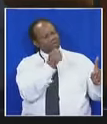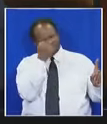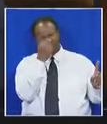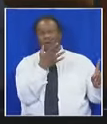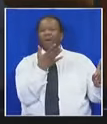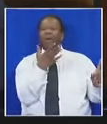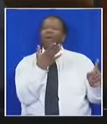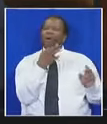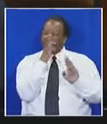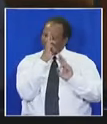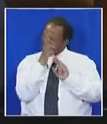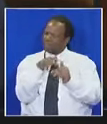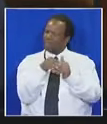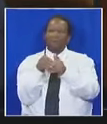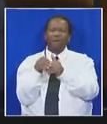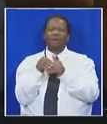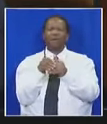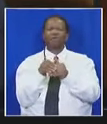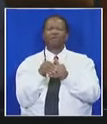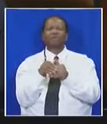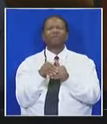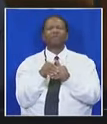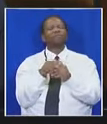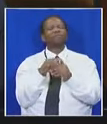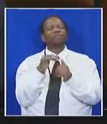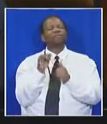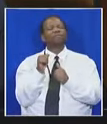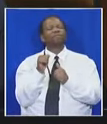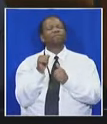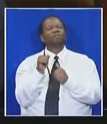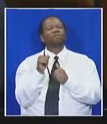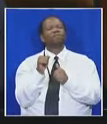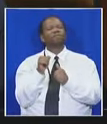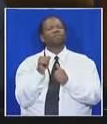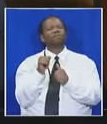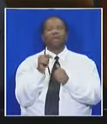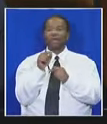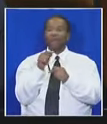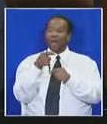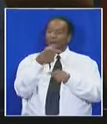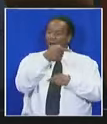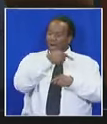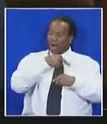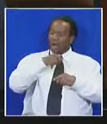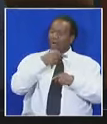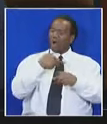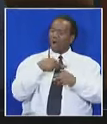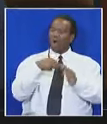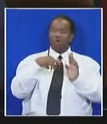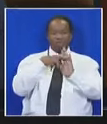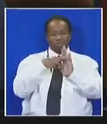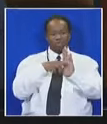Members, in terms of our own rules, order,